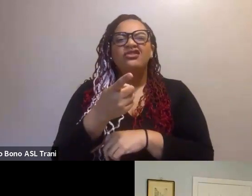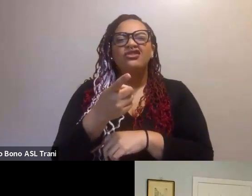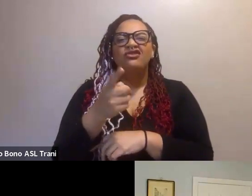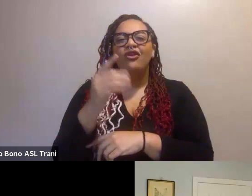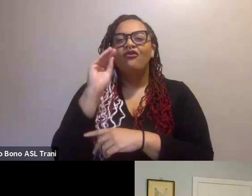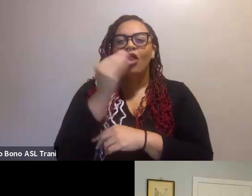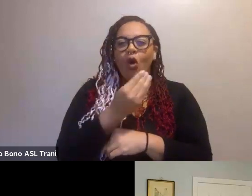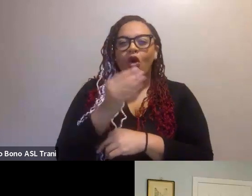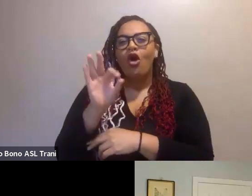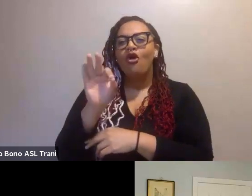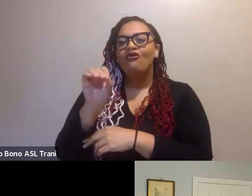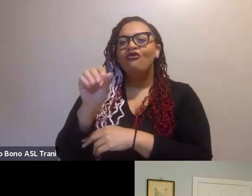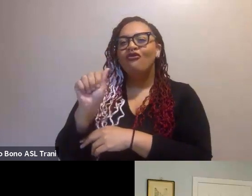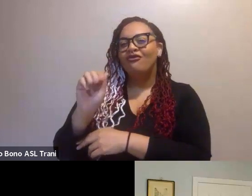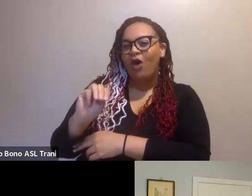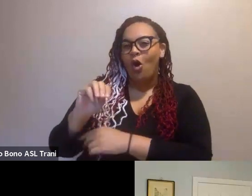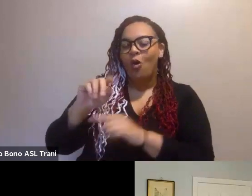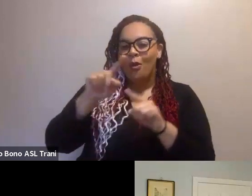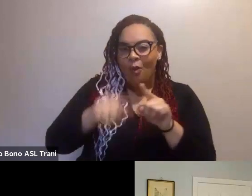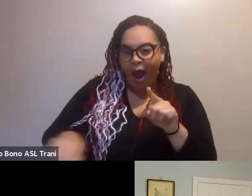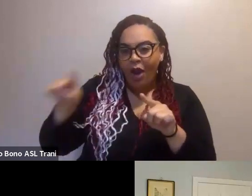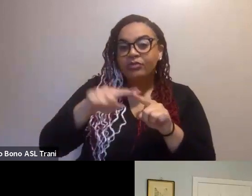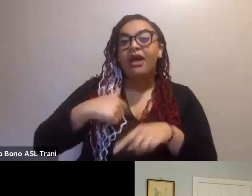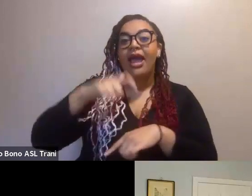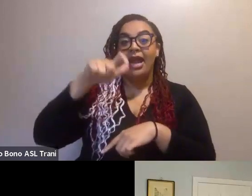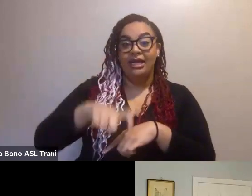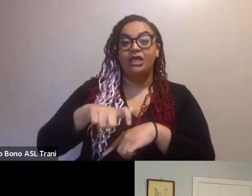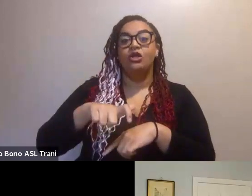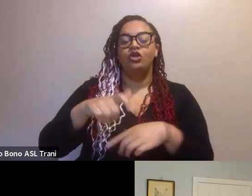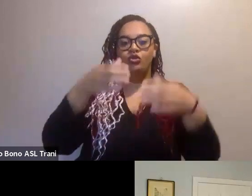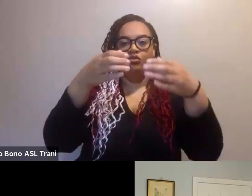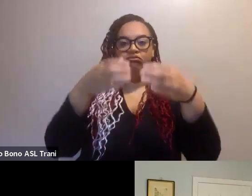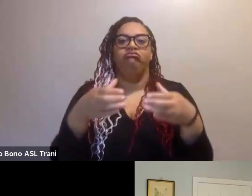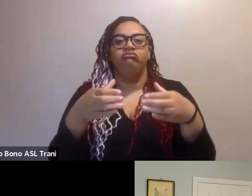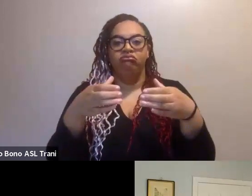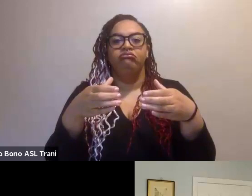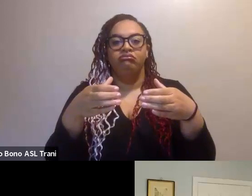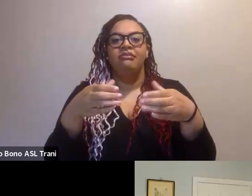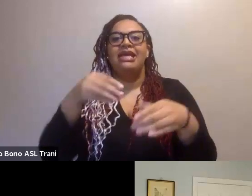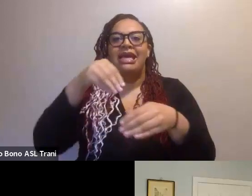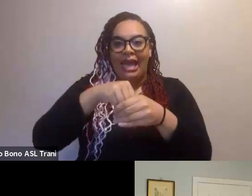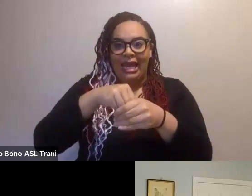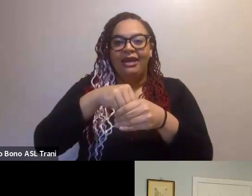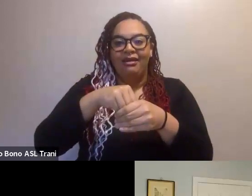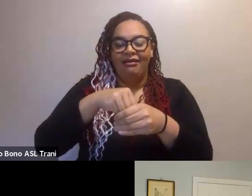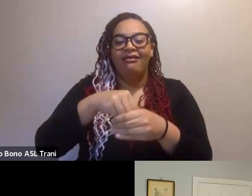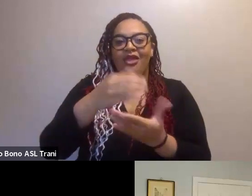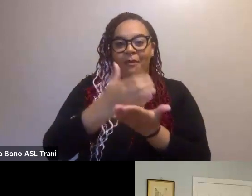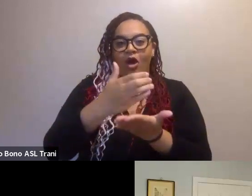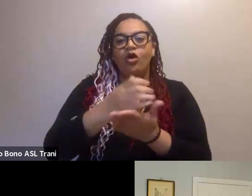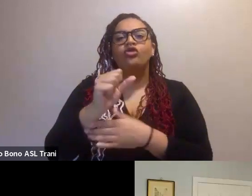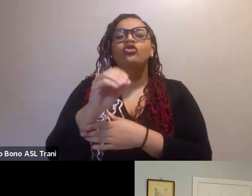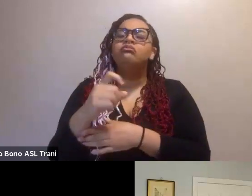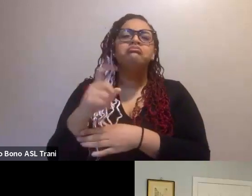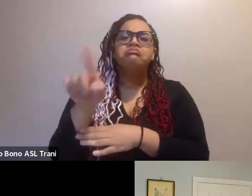rounds, and I need this to actually sit in the actual bottle. So I just need to make an